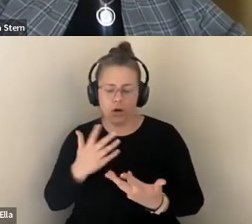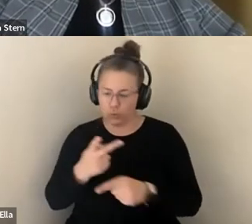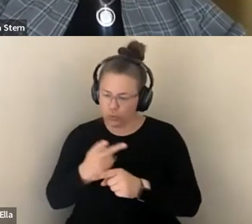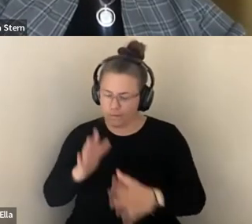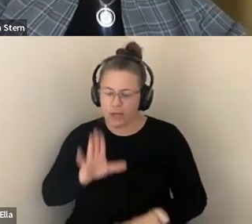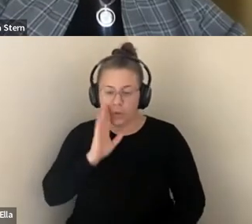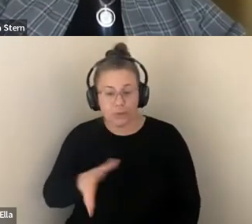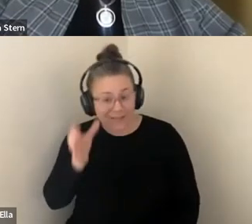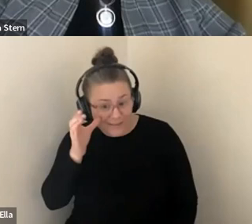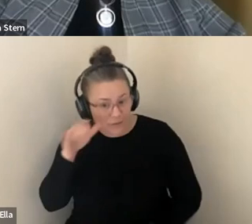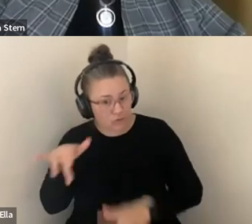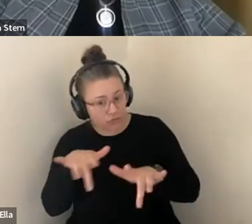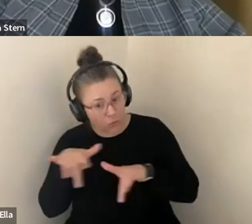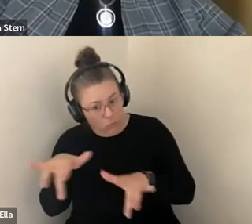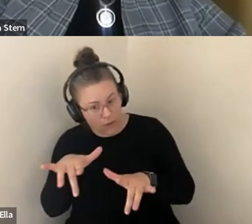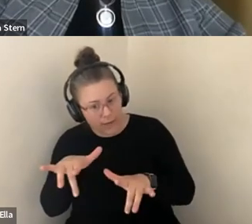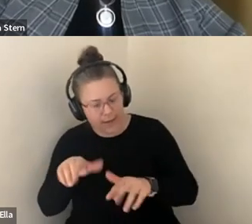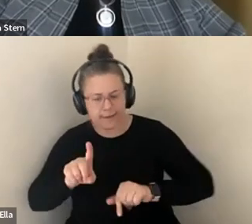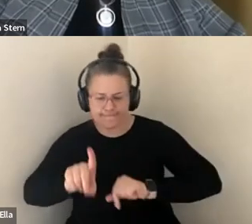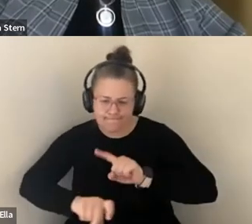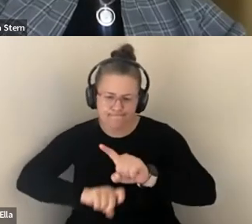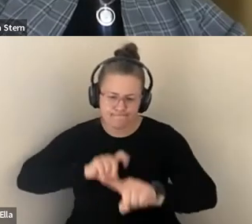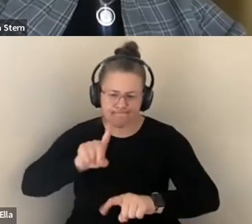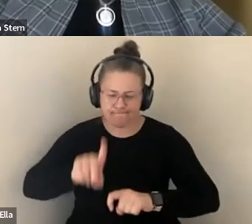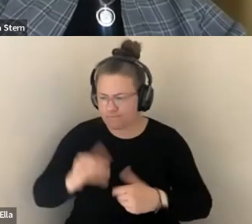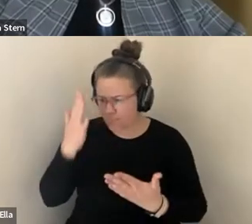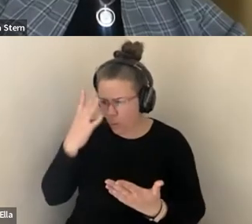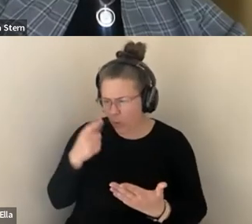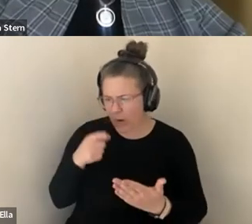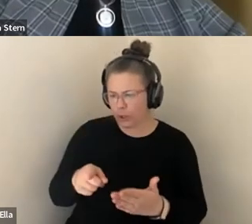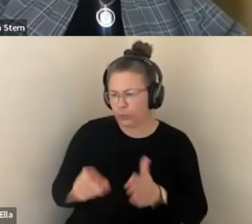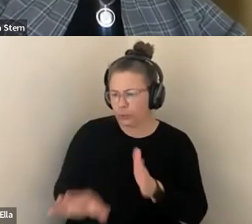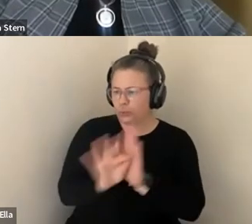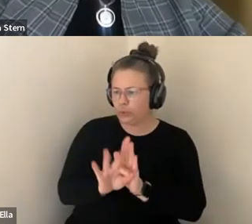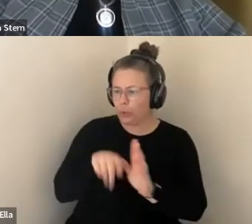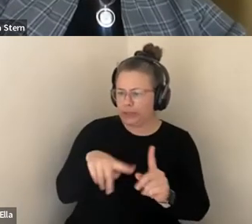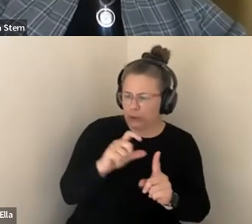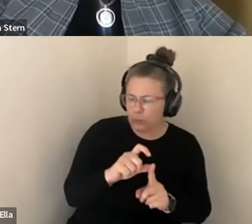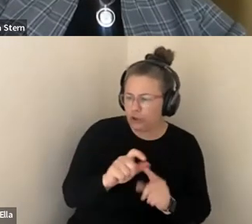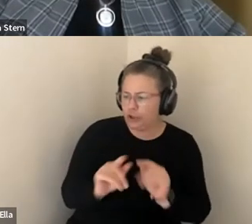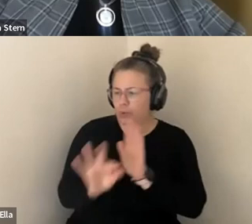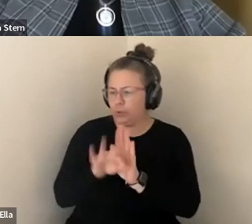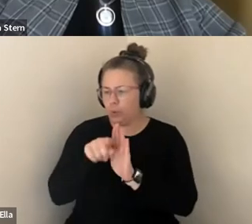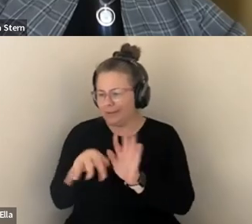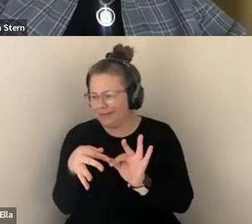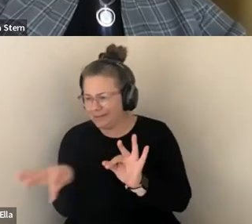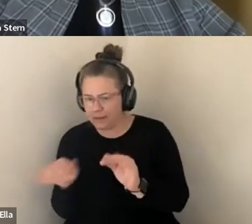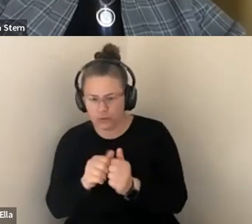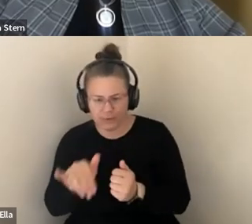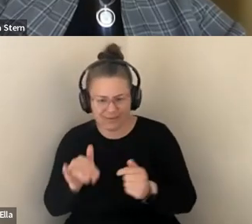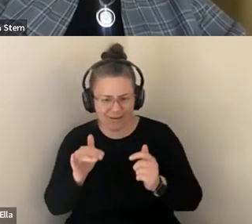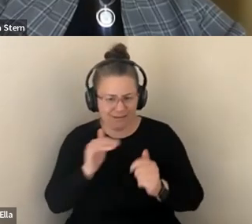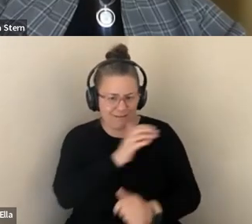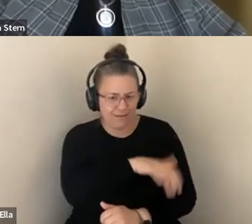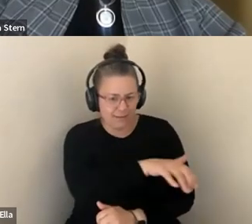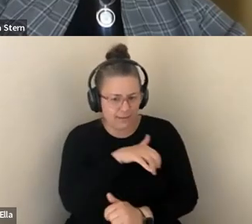recording and let's challenge how you approached it and how the client took that in and think about how you could have done that differently. That really helps them grow